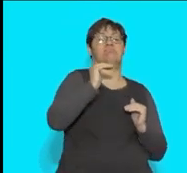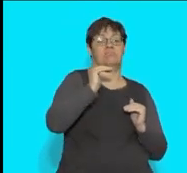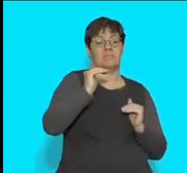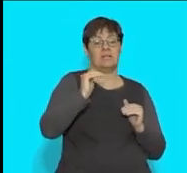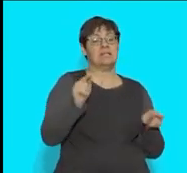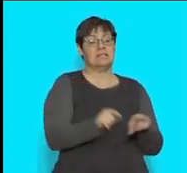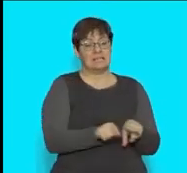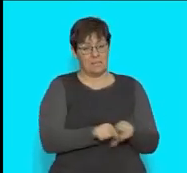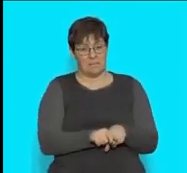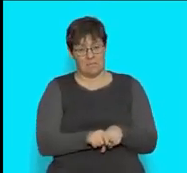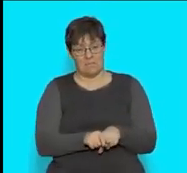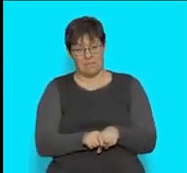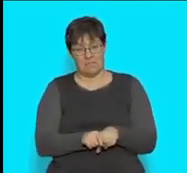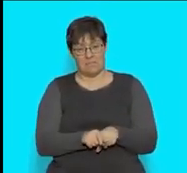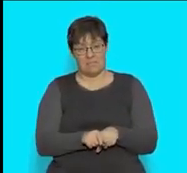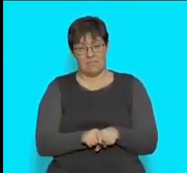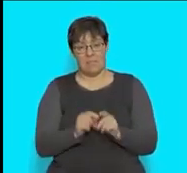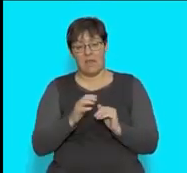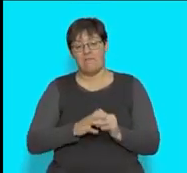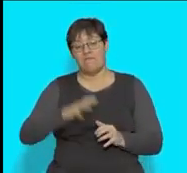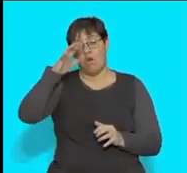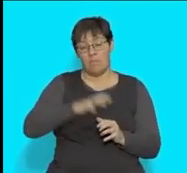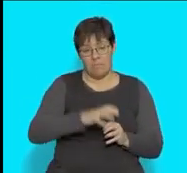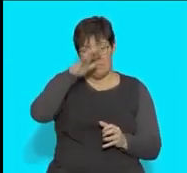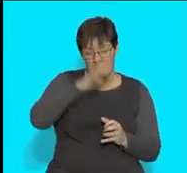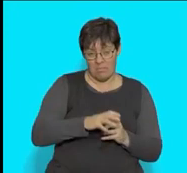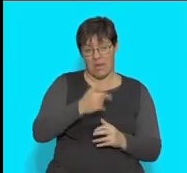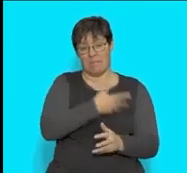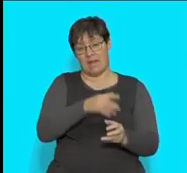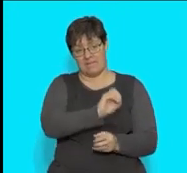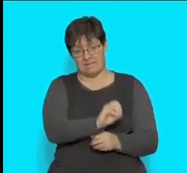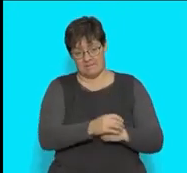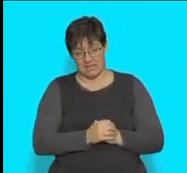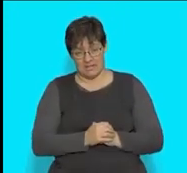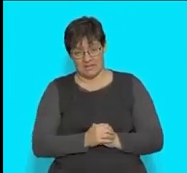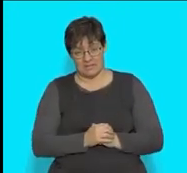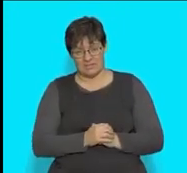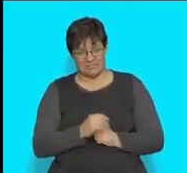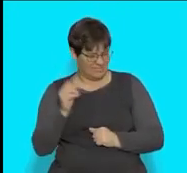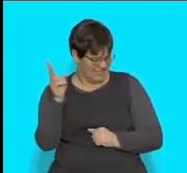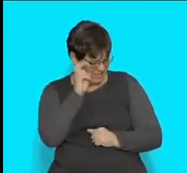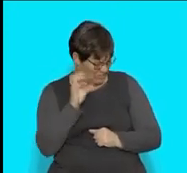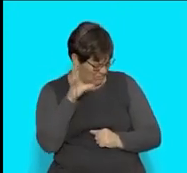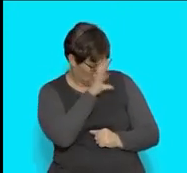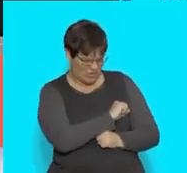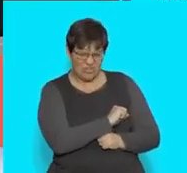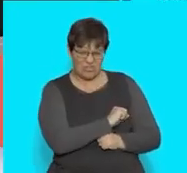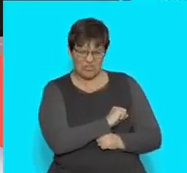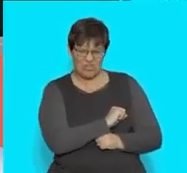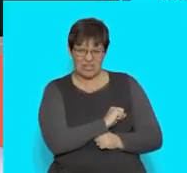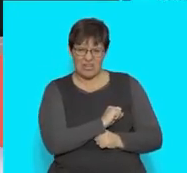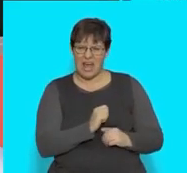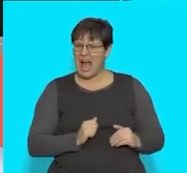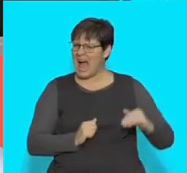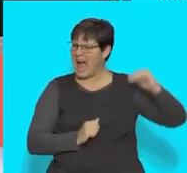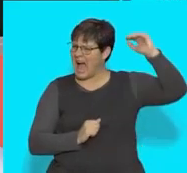increases, as does, right, the volume in my blood. It sounds to me a little bit weird that